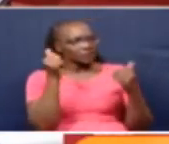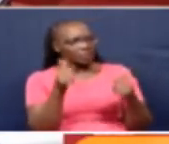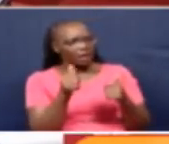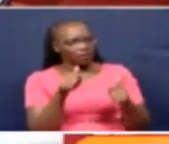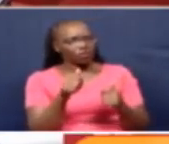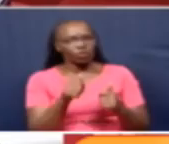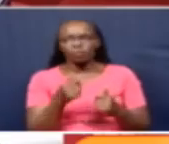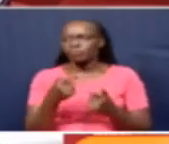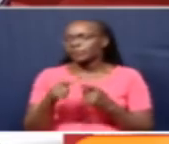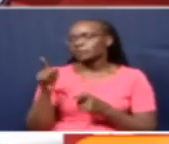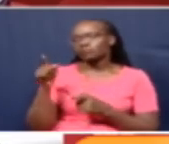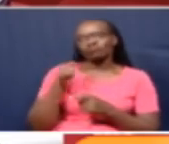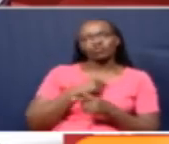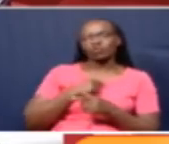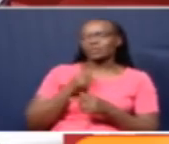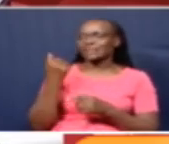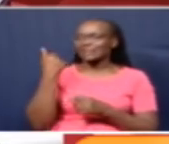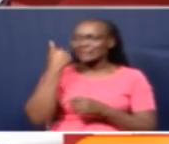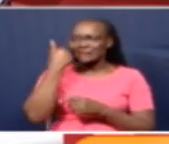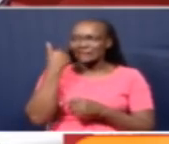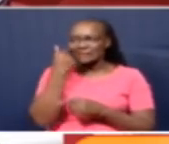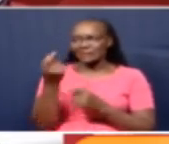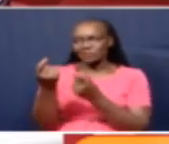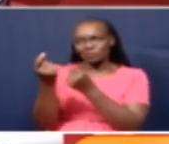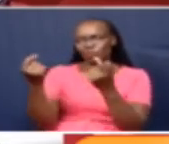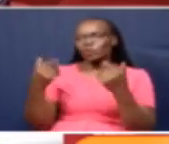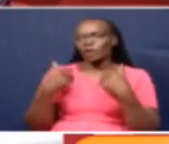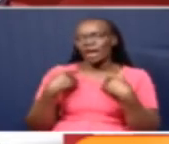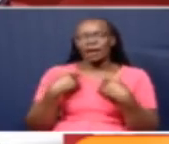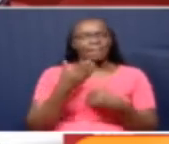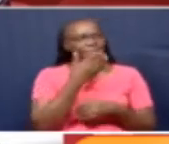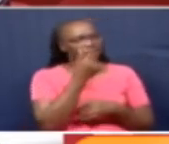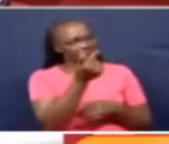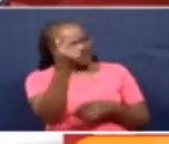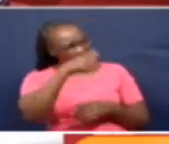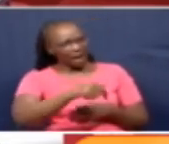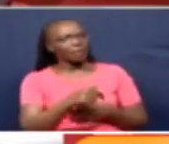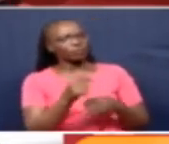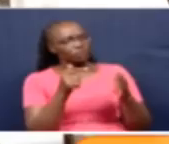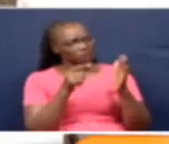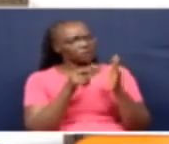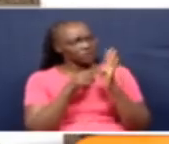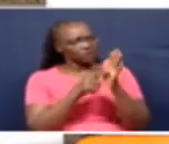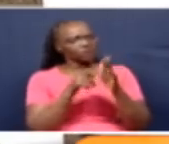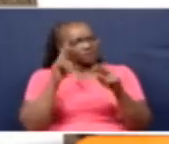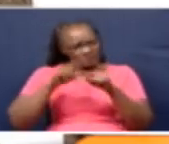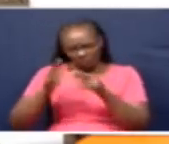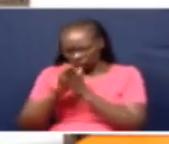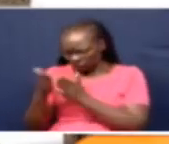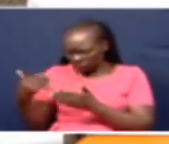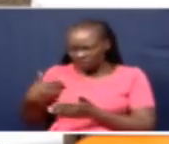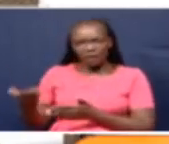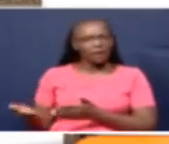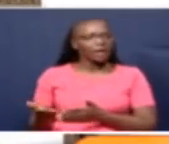sickly, not too well. We miss him on your program, man. I know, man. I keep asking him to come on, and he keeps standing me up. All my friends,